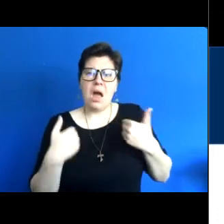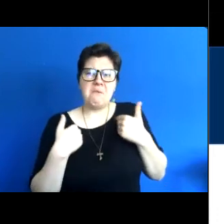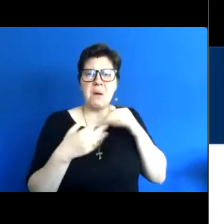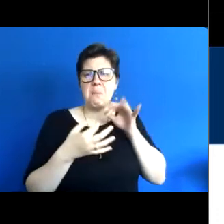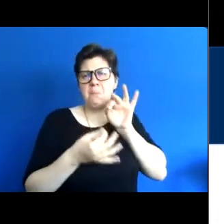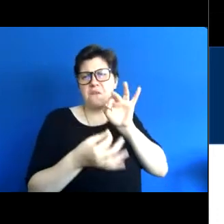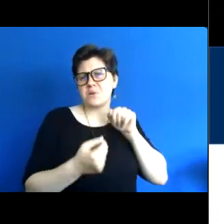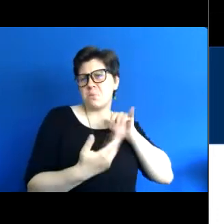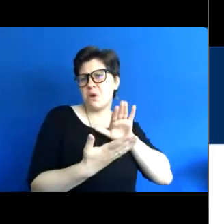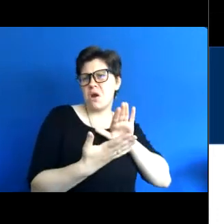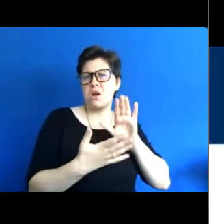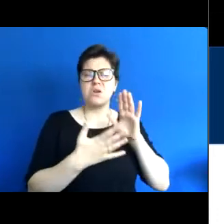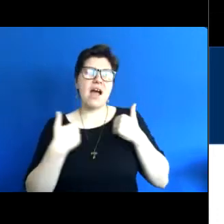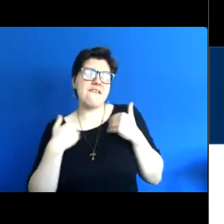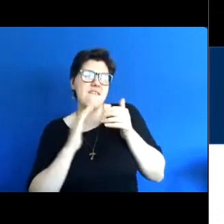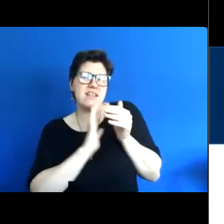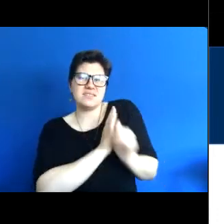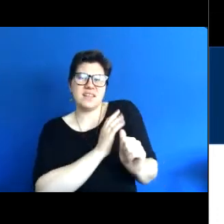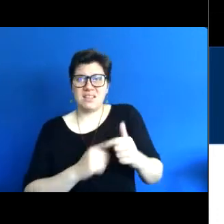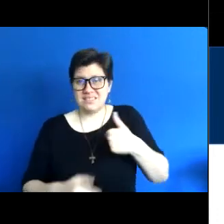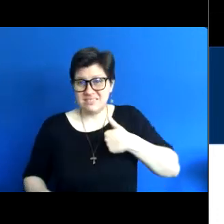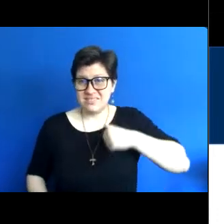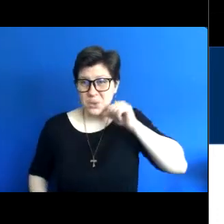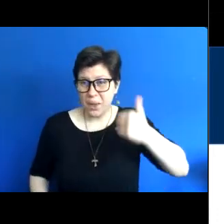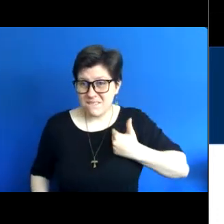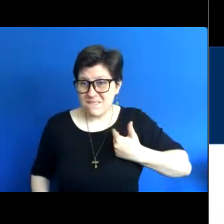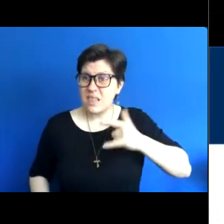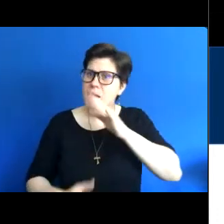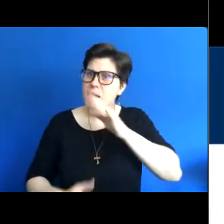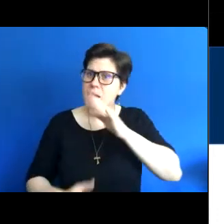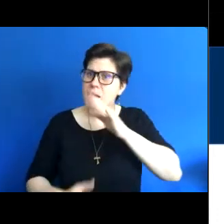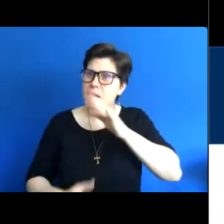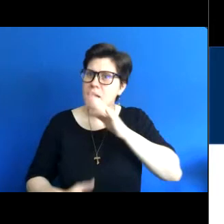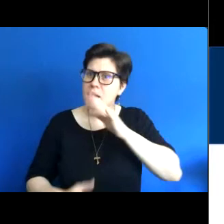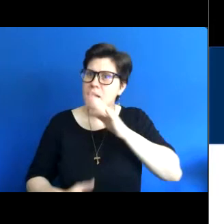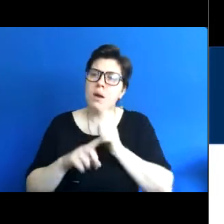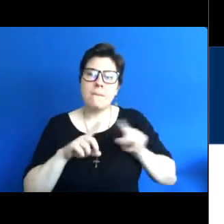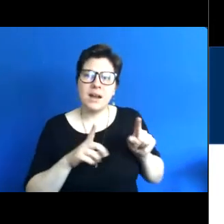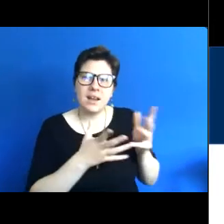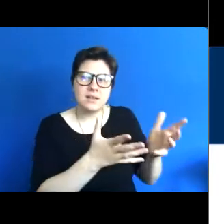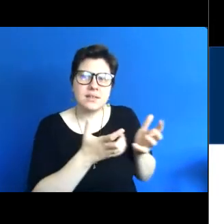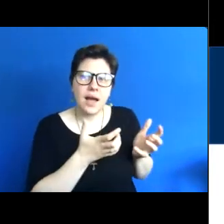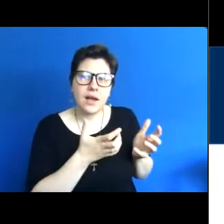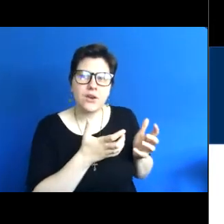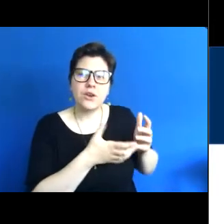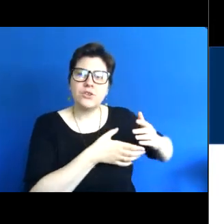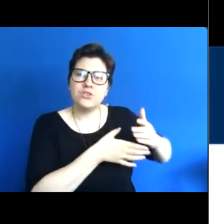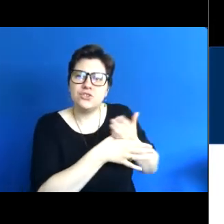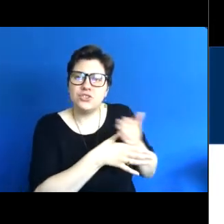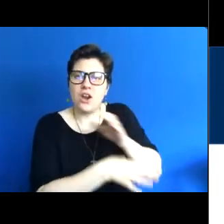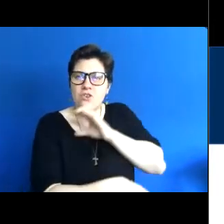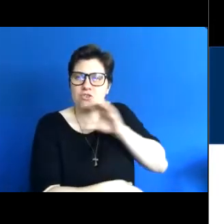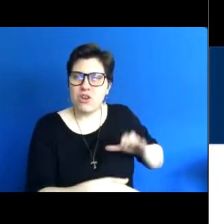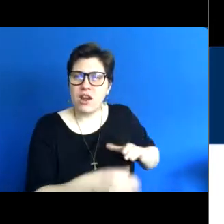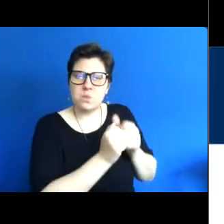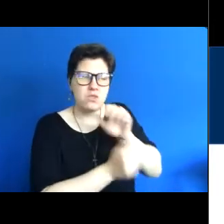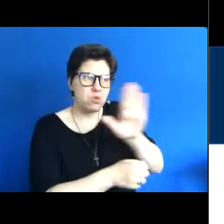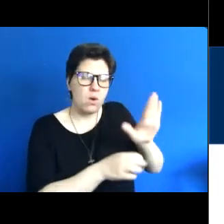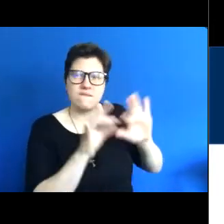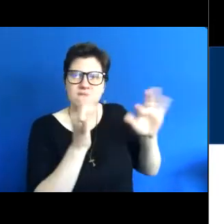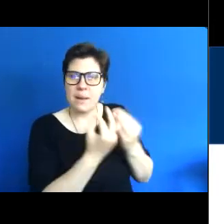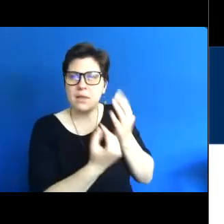will, or the skill set, quote unquote. But I have a desire to share Christ with you and your family. And